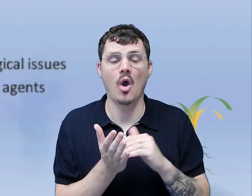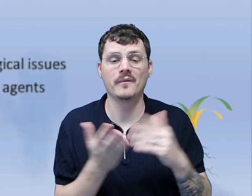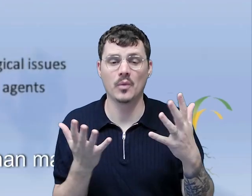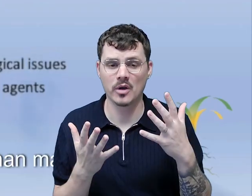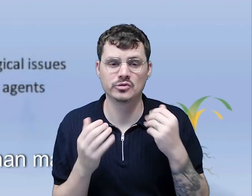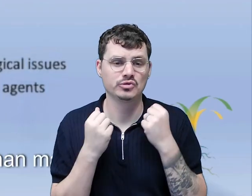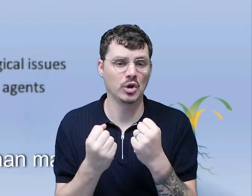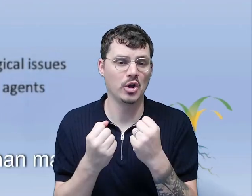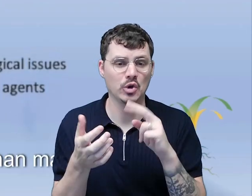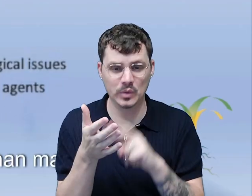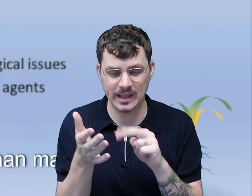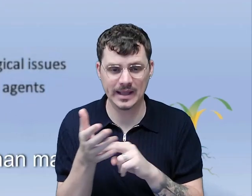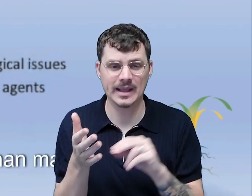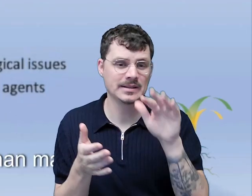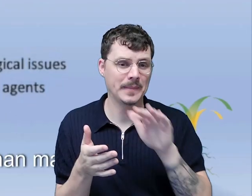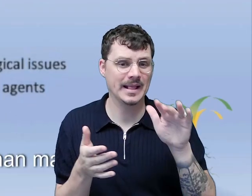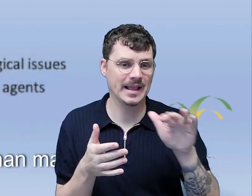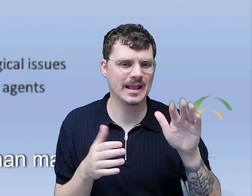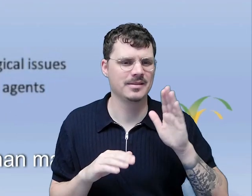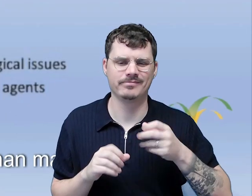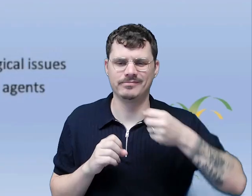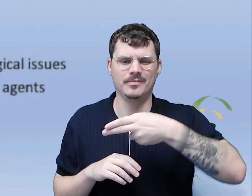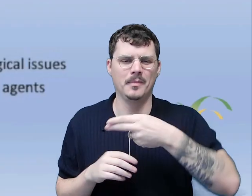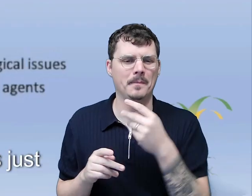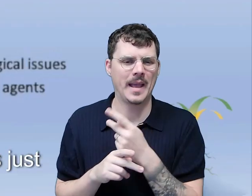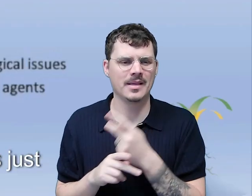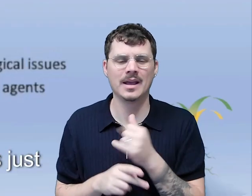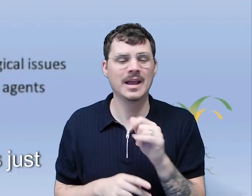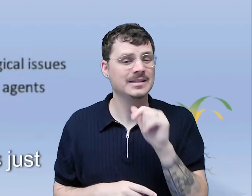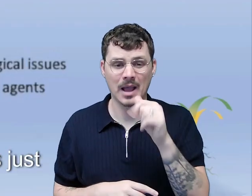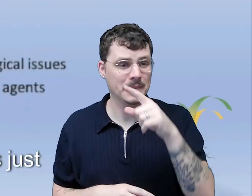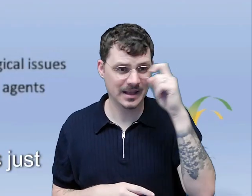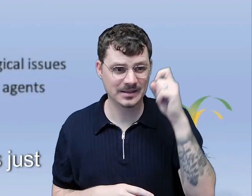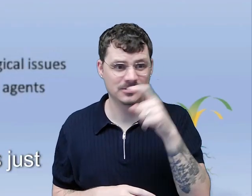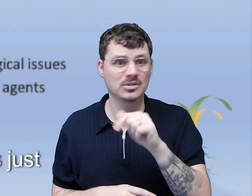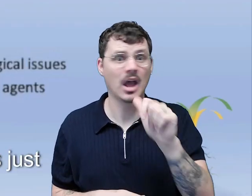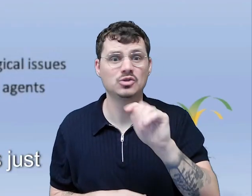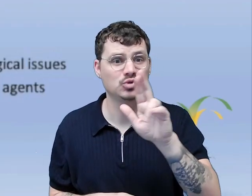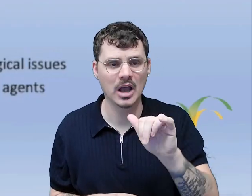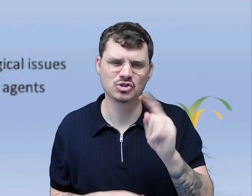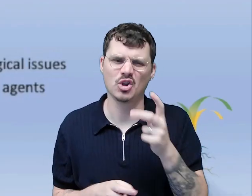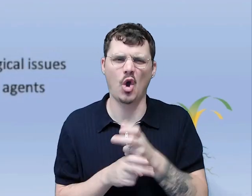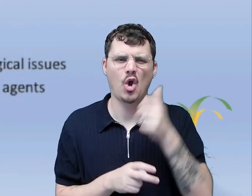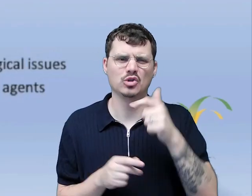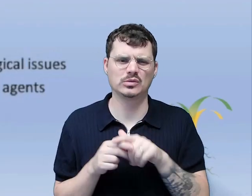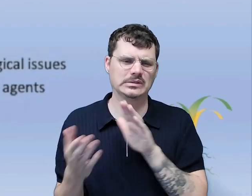often have stronger reading and spelling than math. It's not that they're not trying, it's just